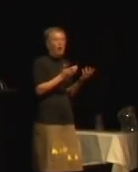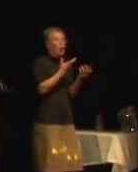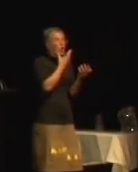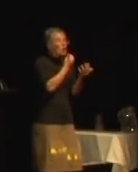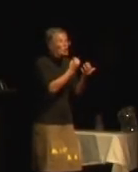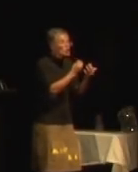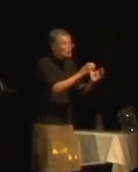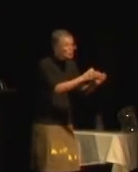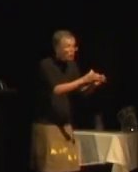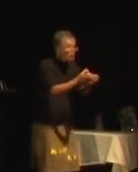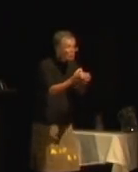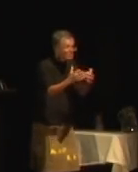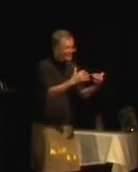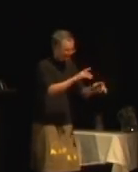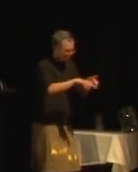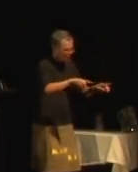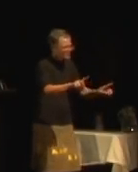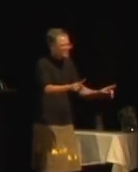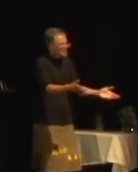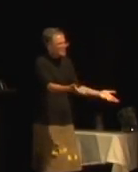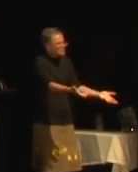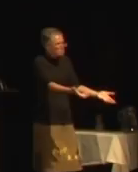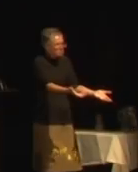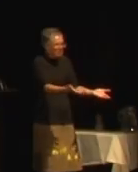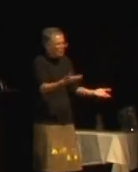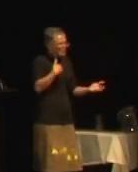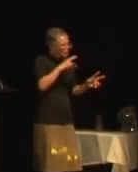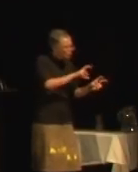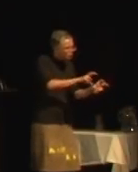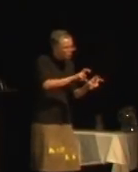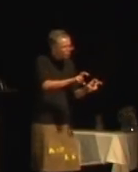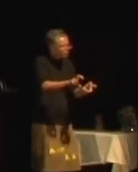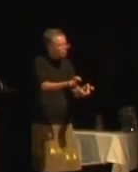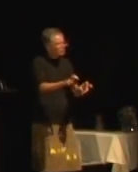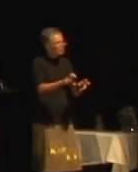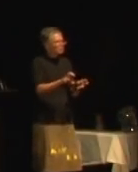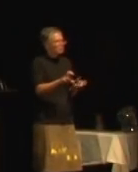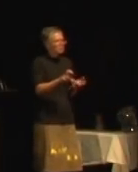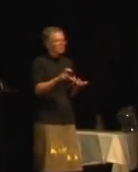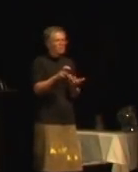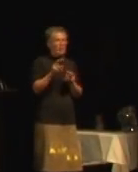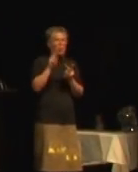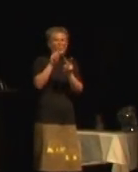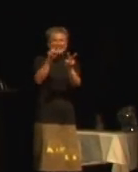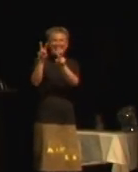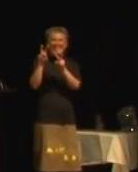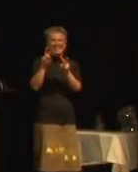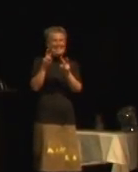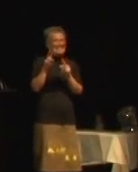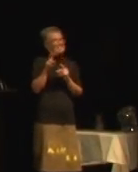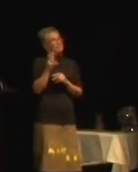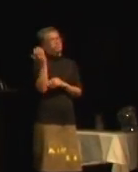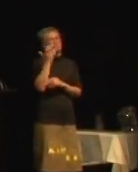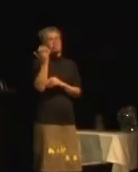in society, and also it's the right thing to do. Seeing the lack of racial diversity in this library school student